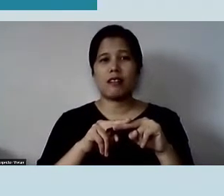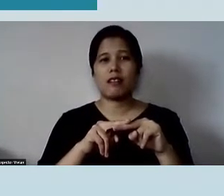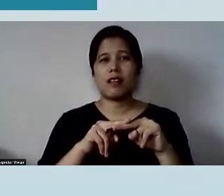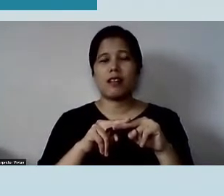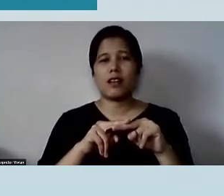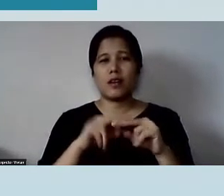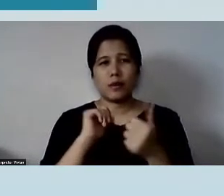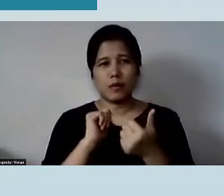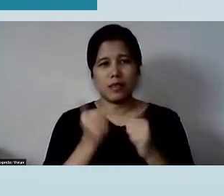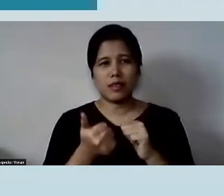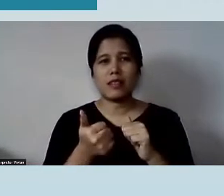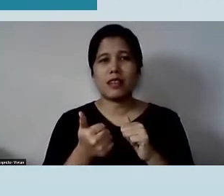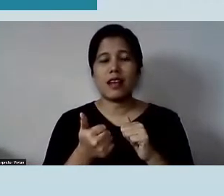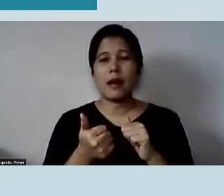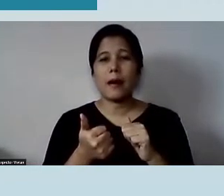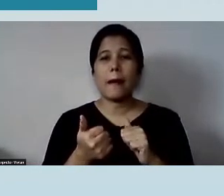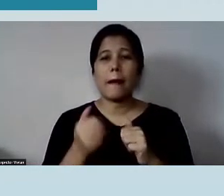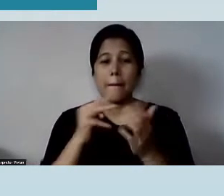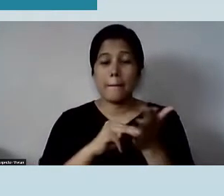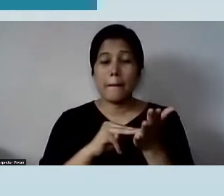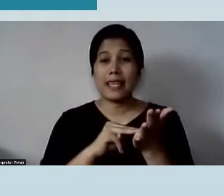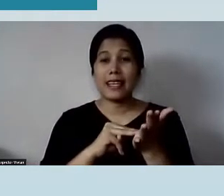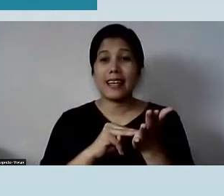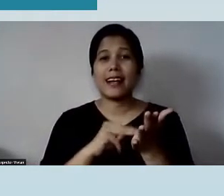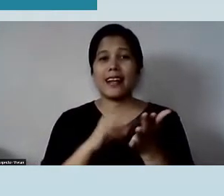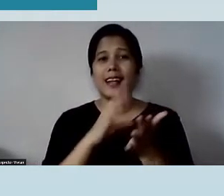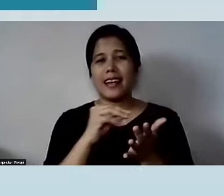medical and dental services,